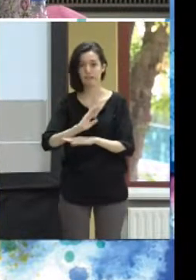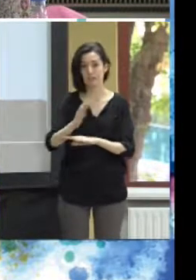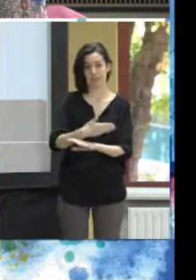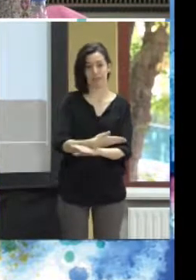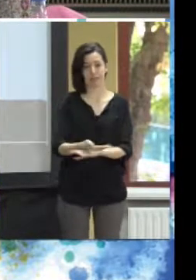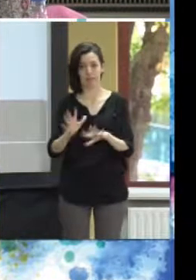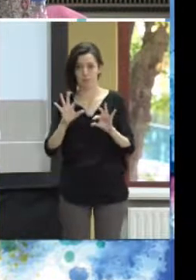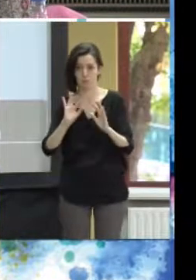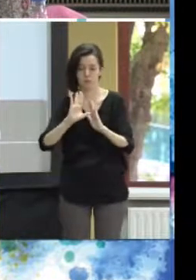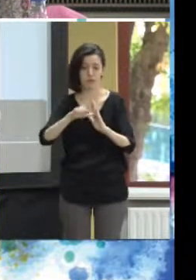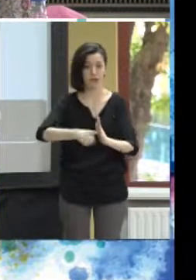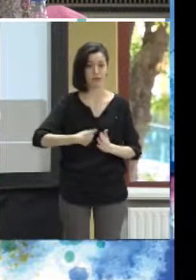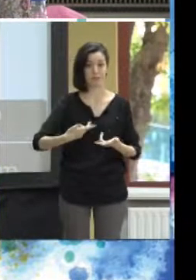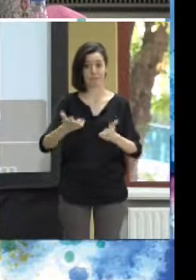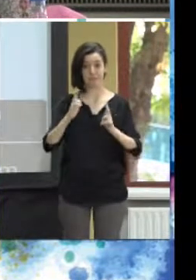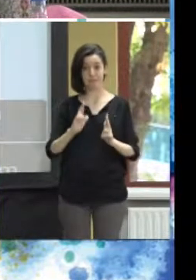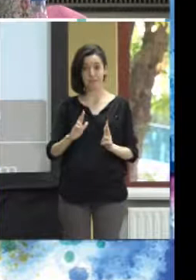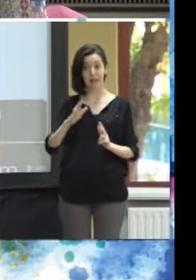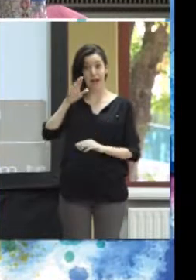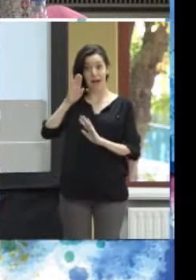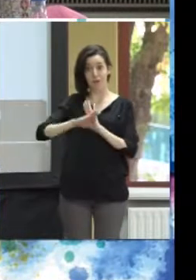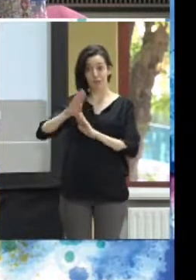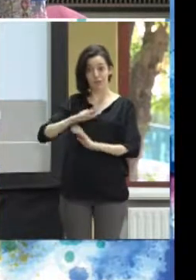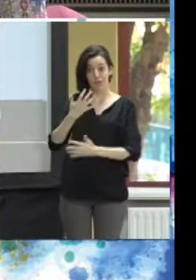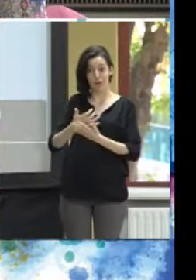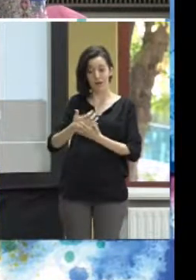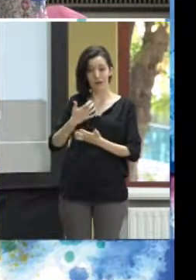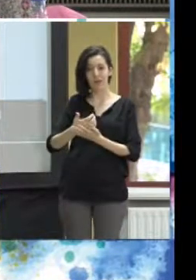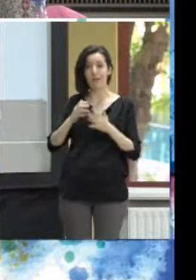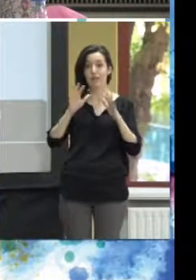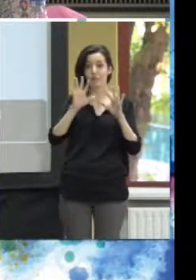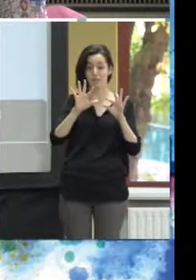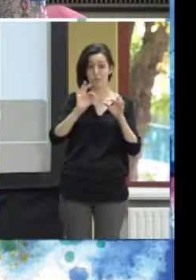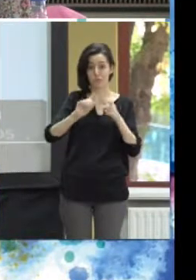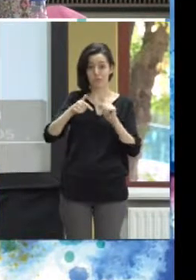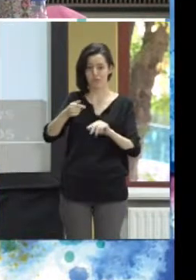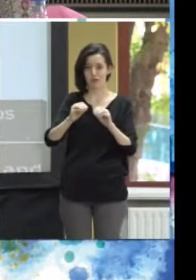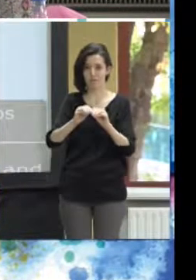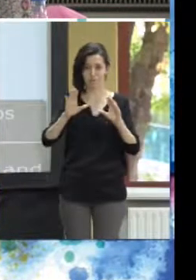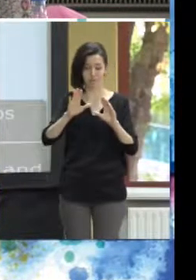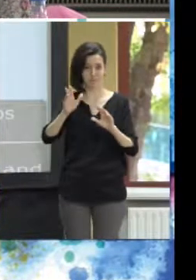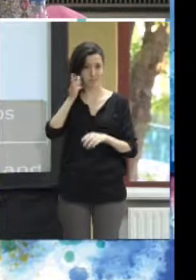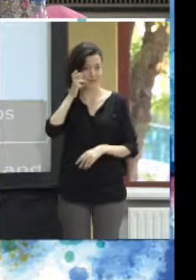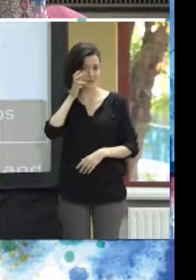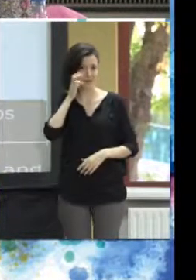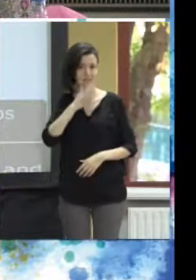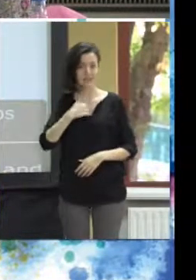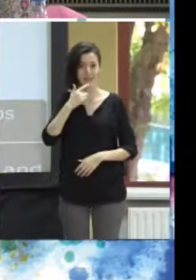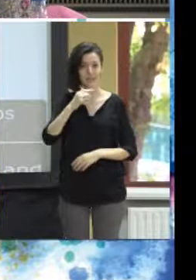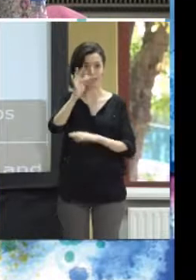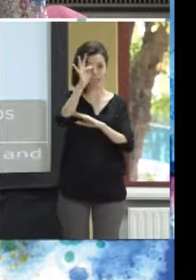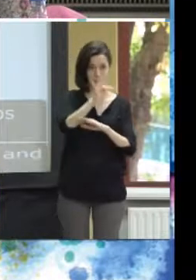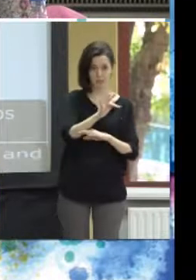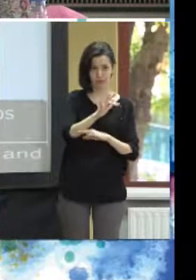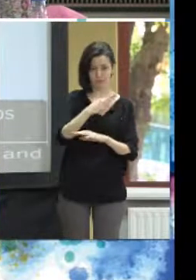I download the app of that film, and it connects just at that moment in time of the film, so synchronization